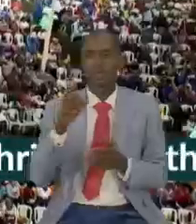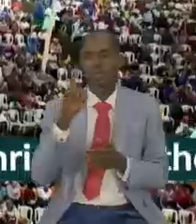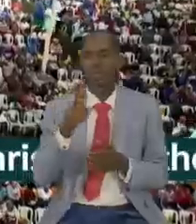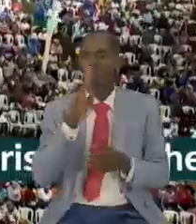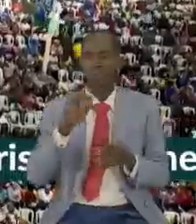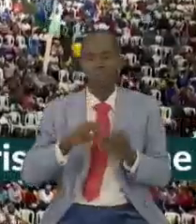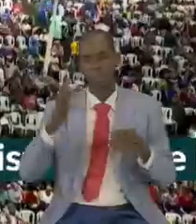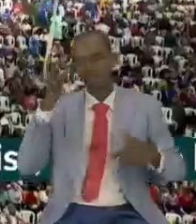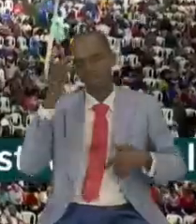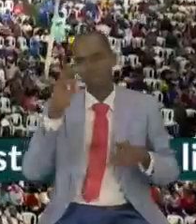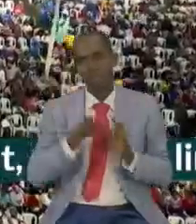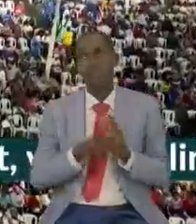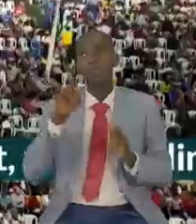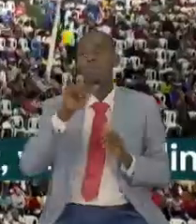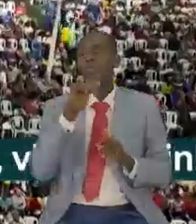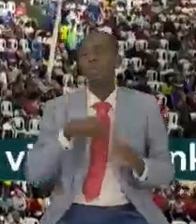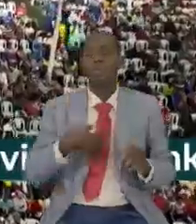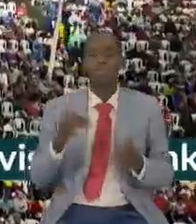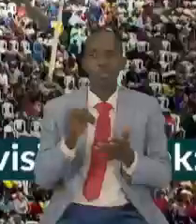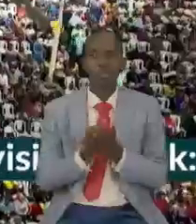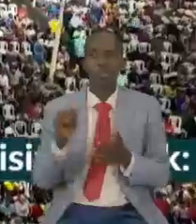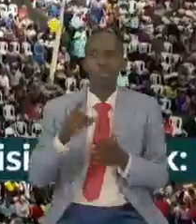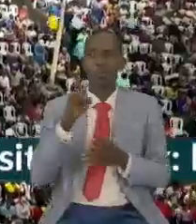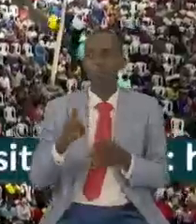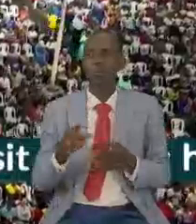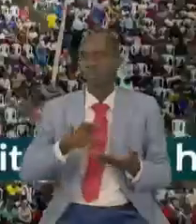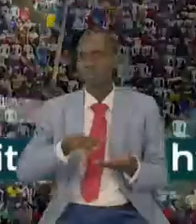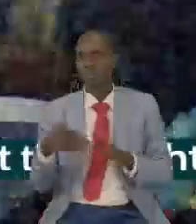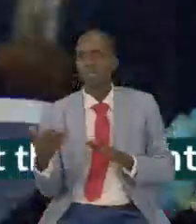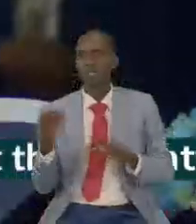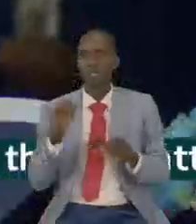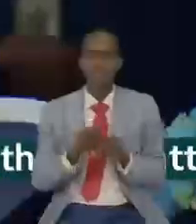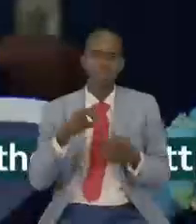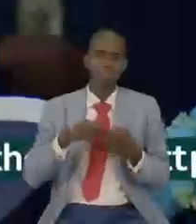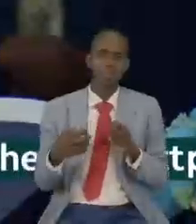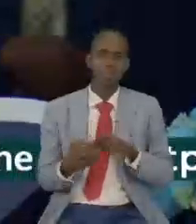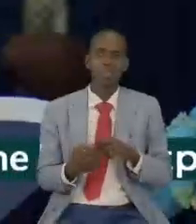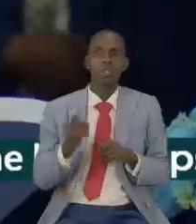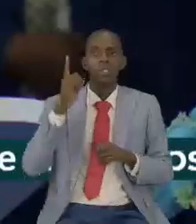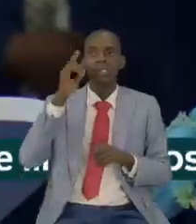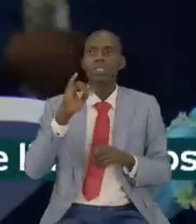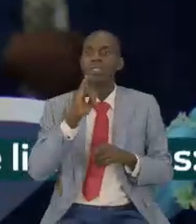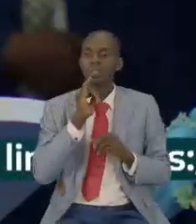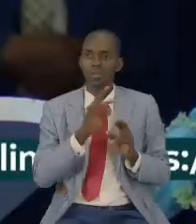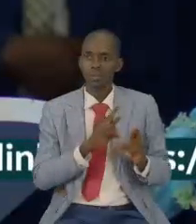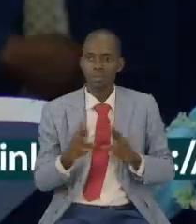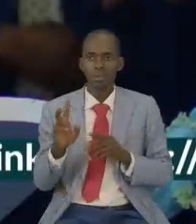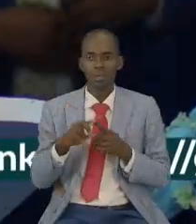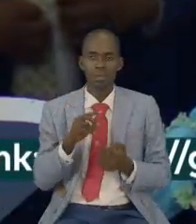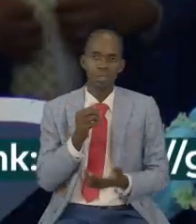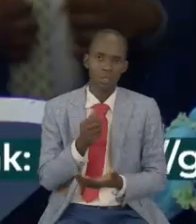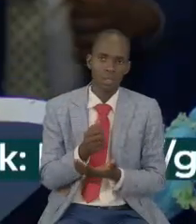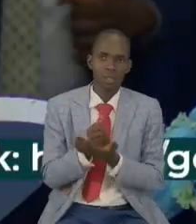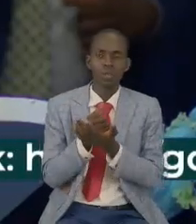About down. I'm not seeing clearly now. Down. Please, reading overseers, group pastors, down.